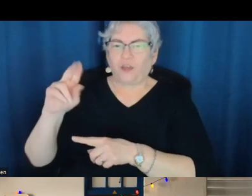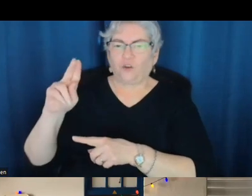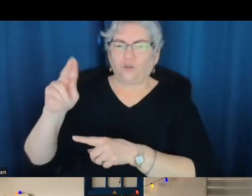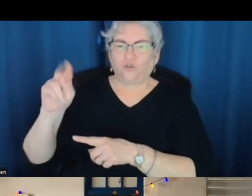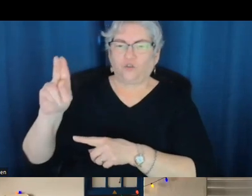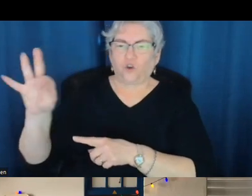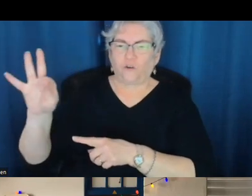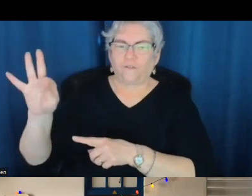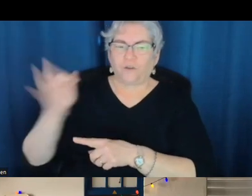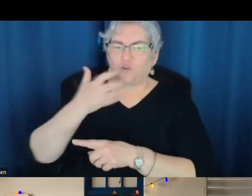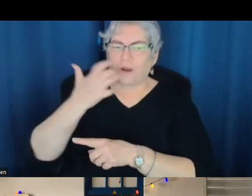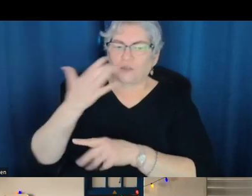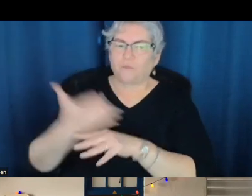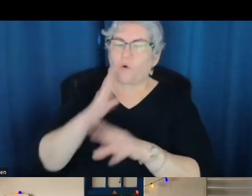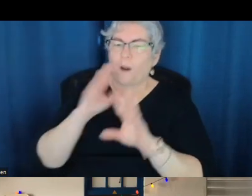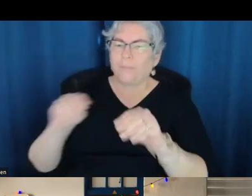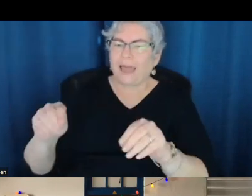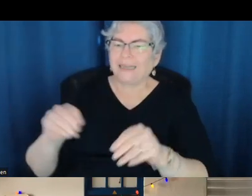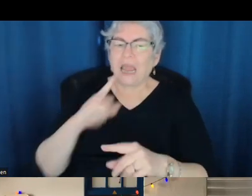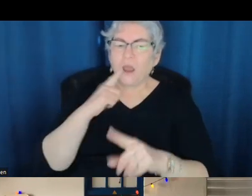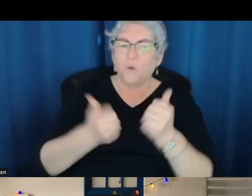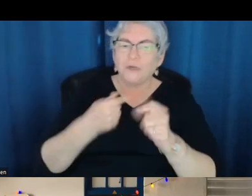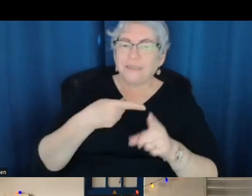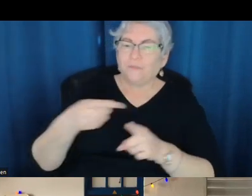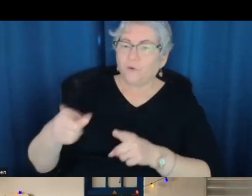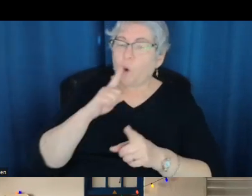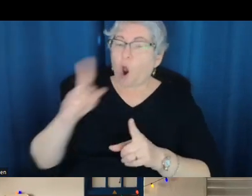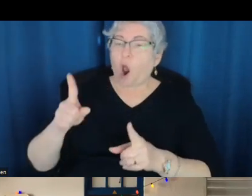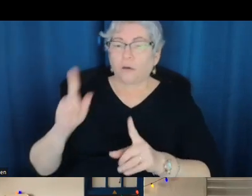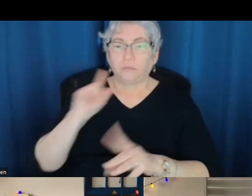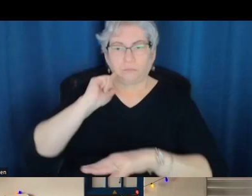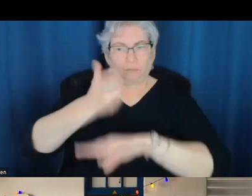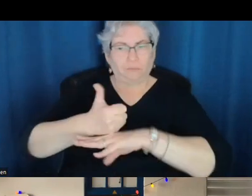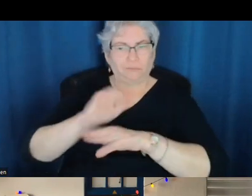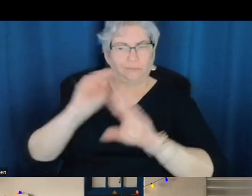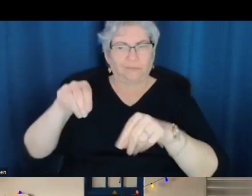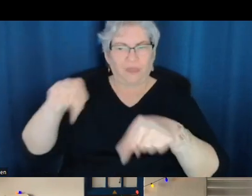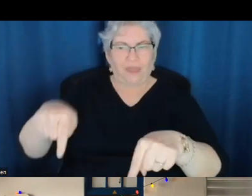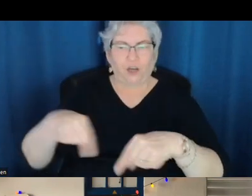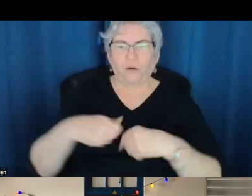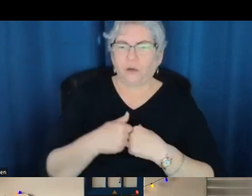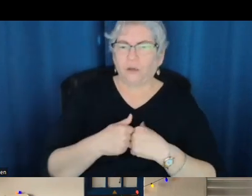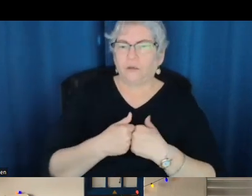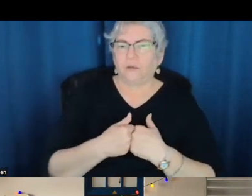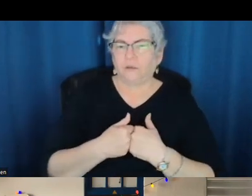planting. And then it also depends on which species you're introducing. So if they're